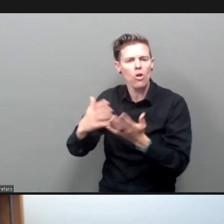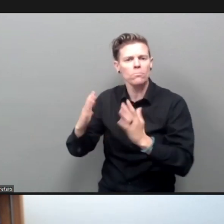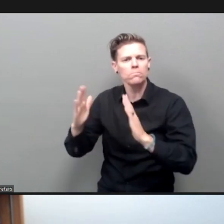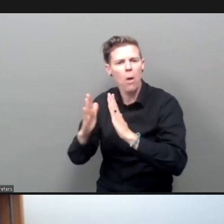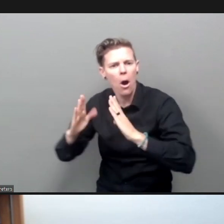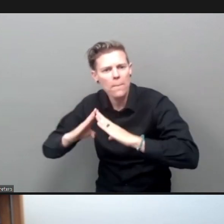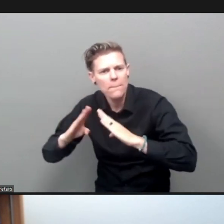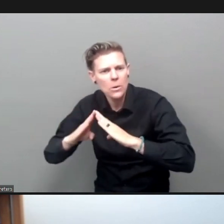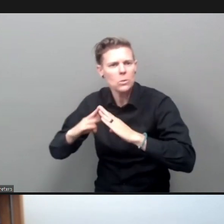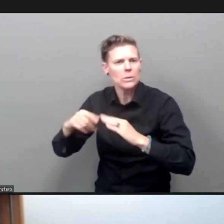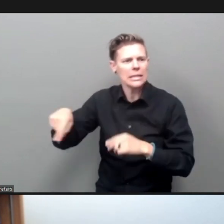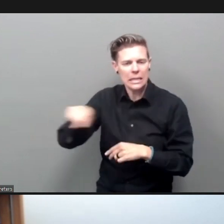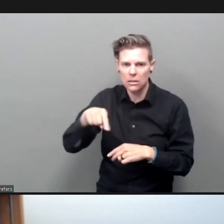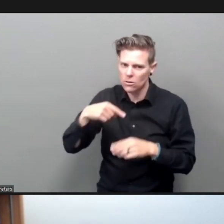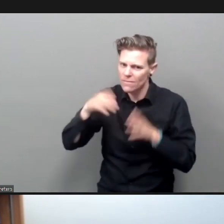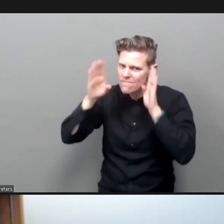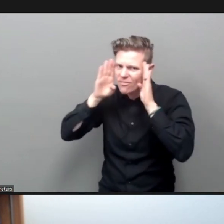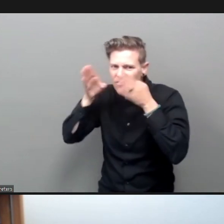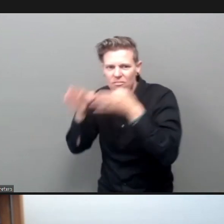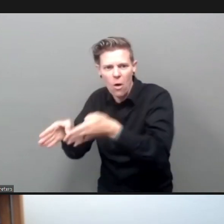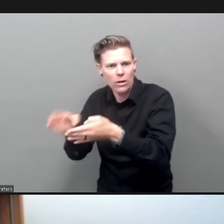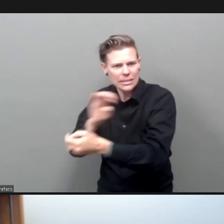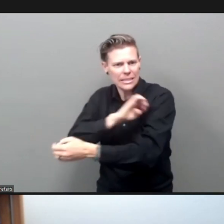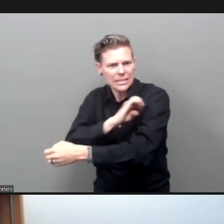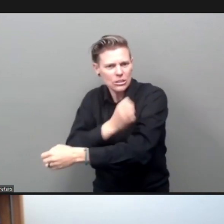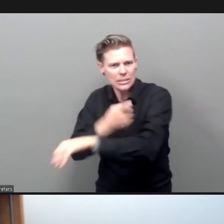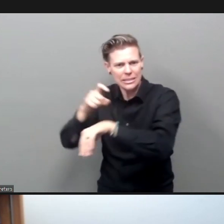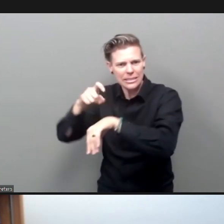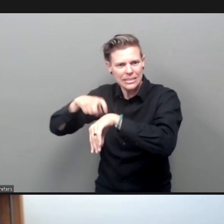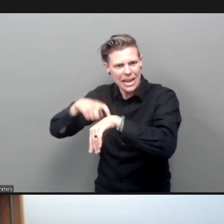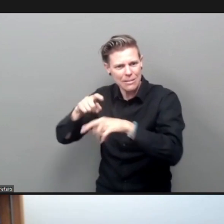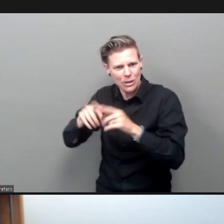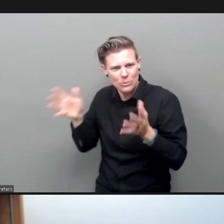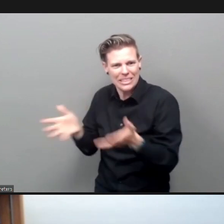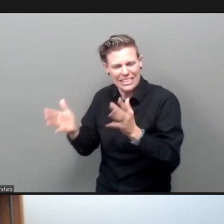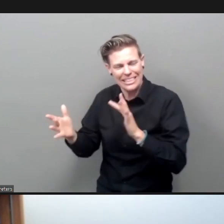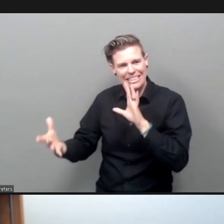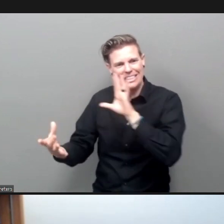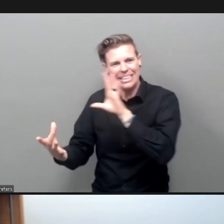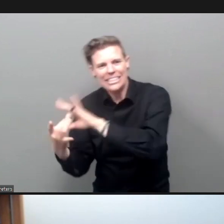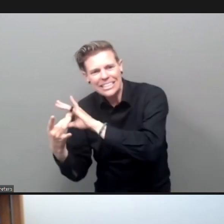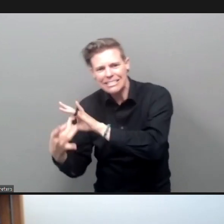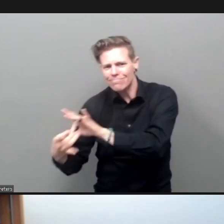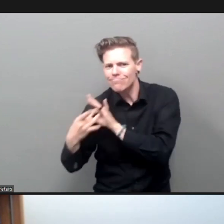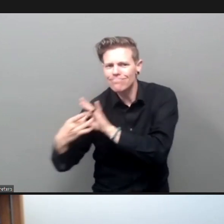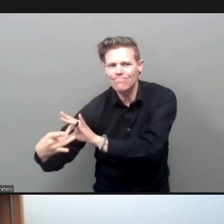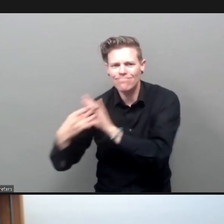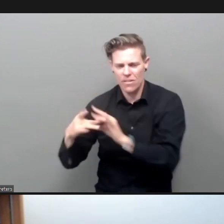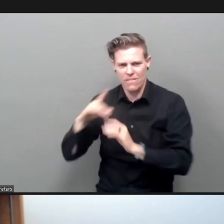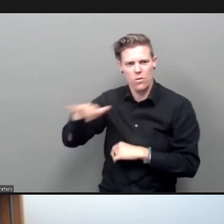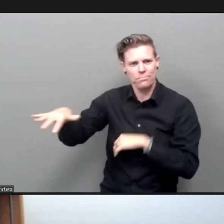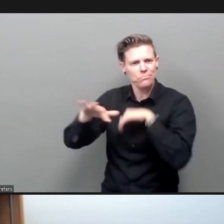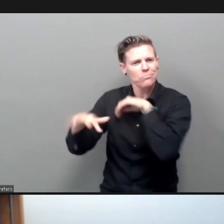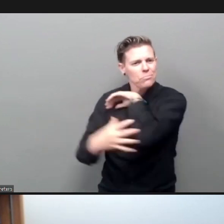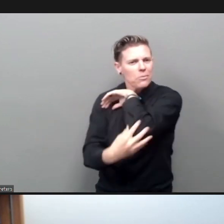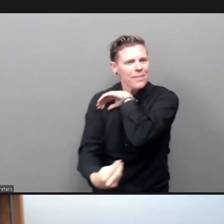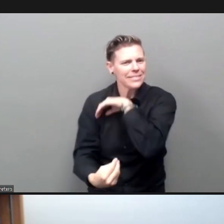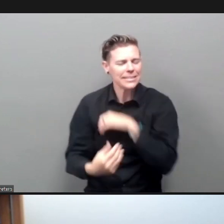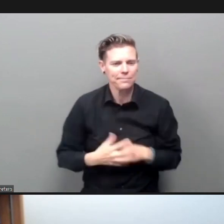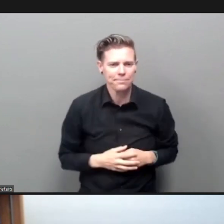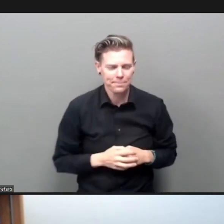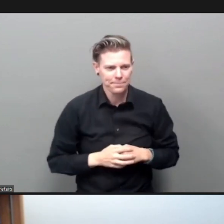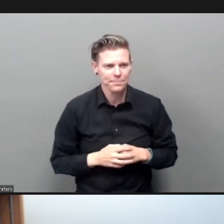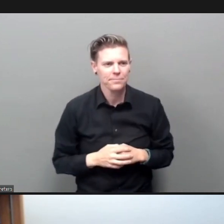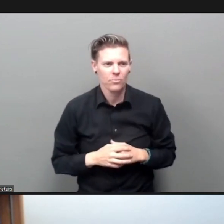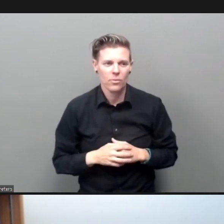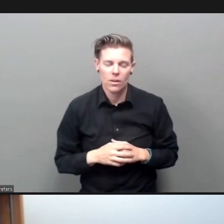making higher than normal efforts to reach highly vulnerable communities and to really build